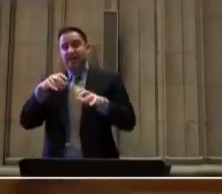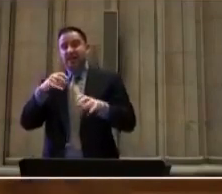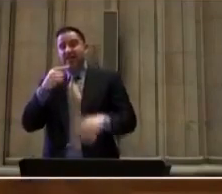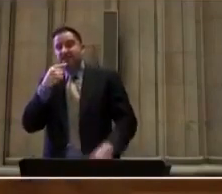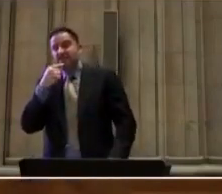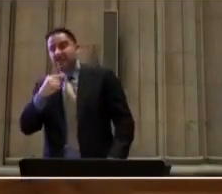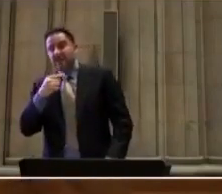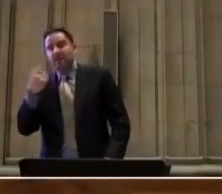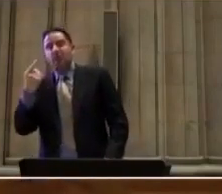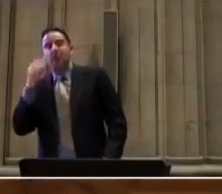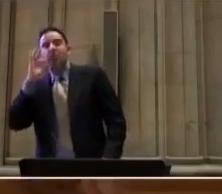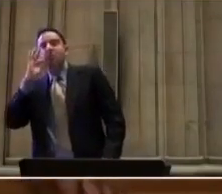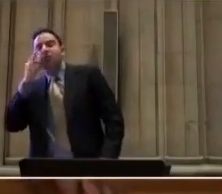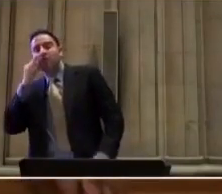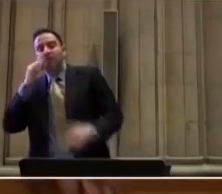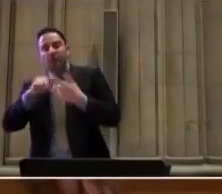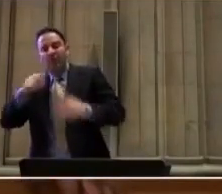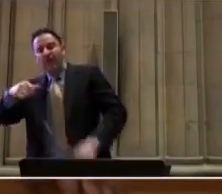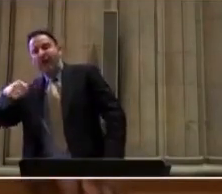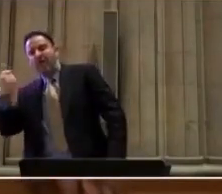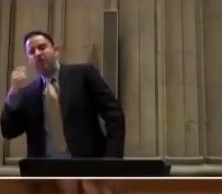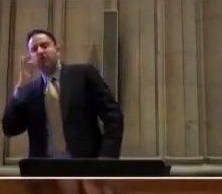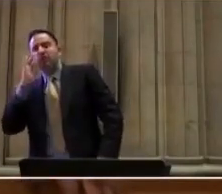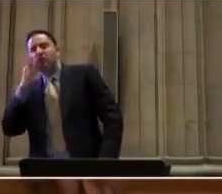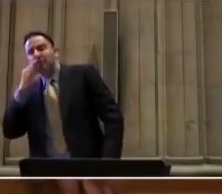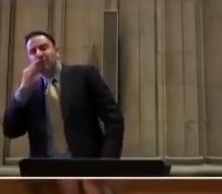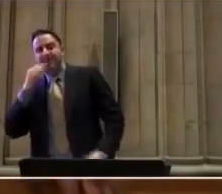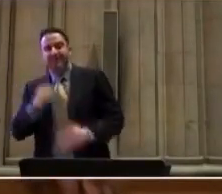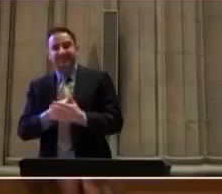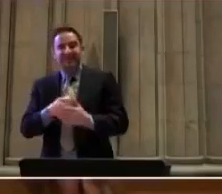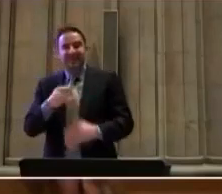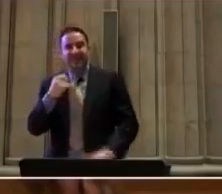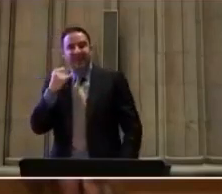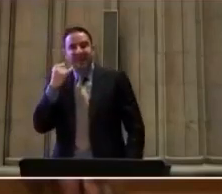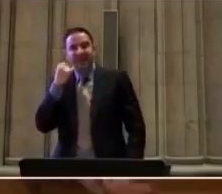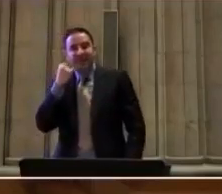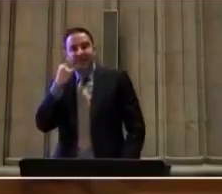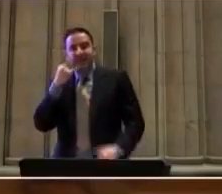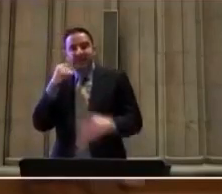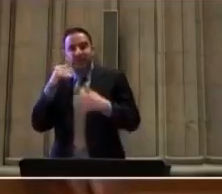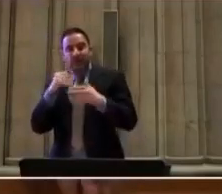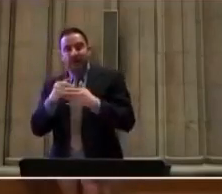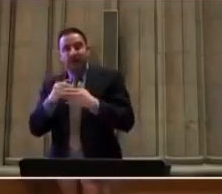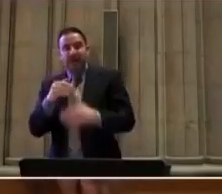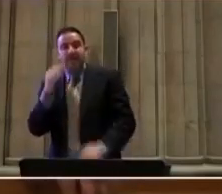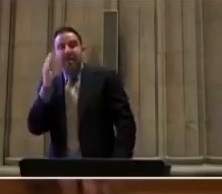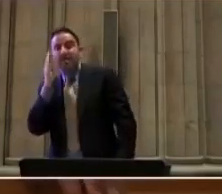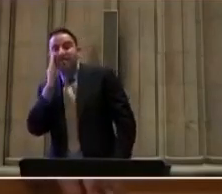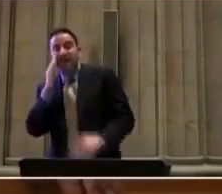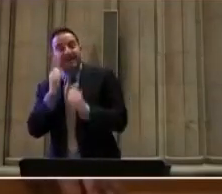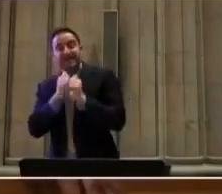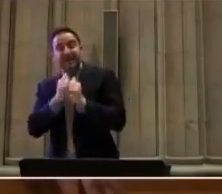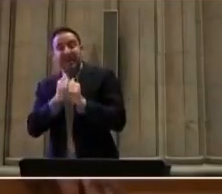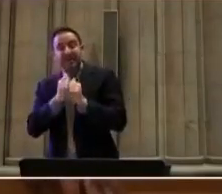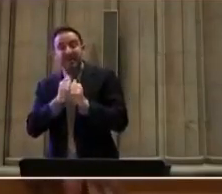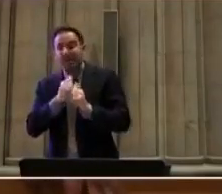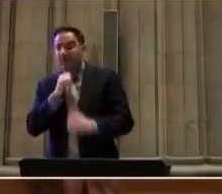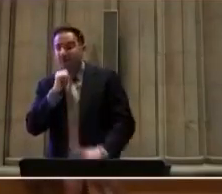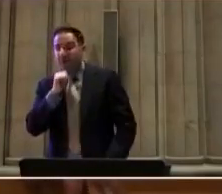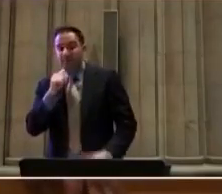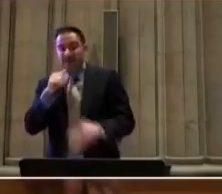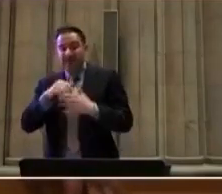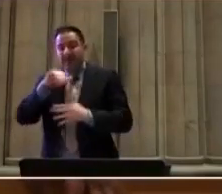one strawberry said to the other strawberry. If we hadn't been in that bed together, we wouldn't be in this jam